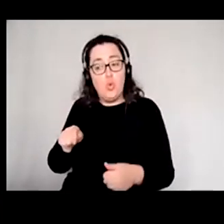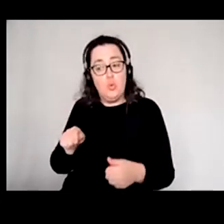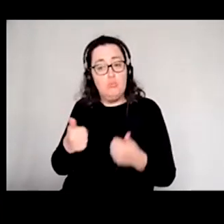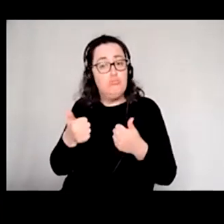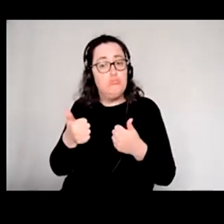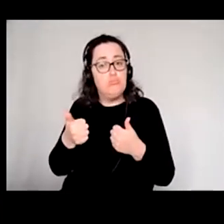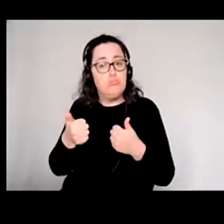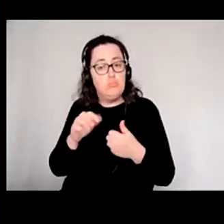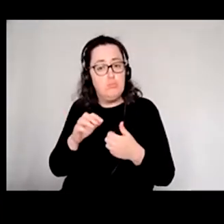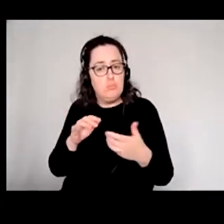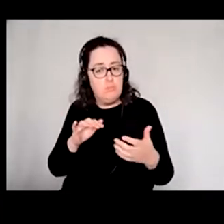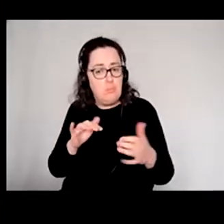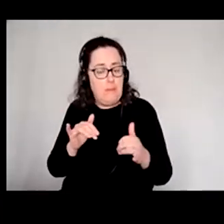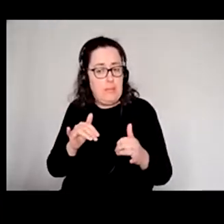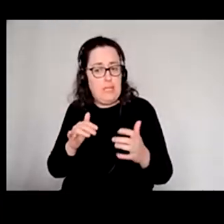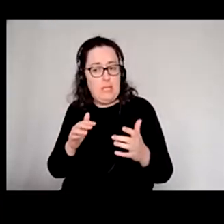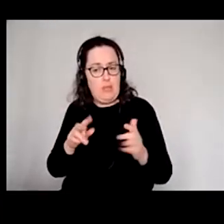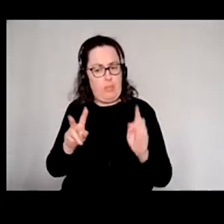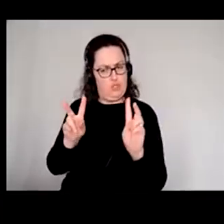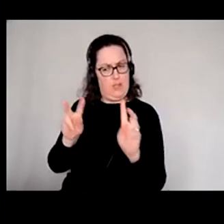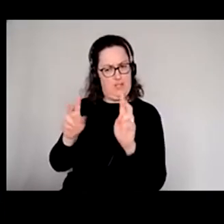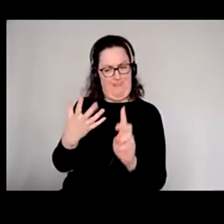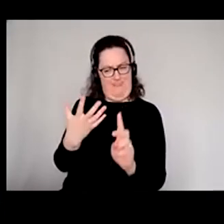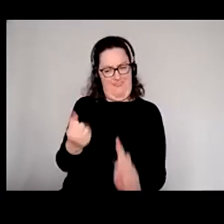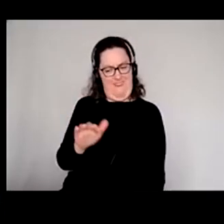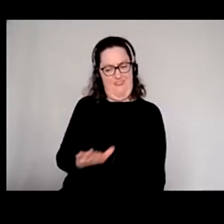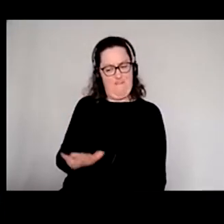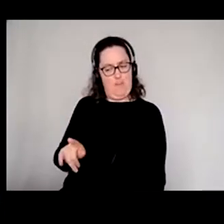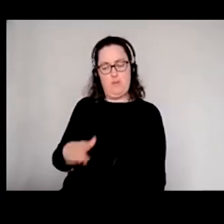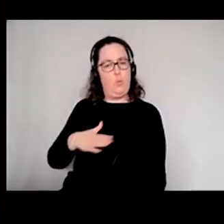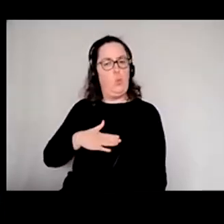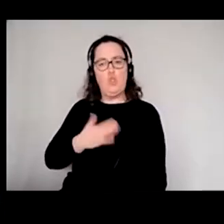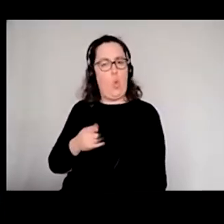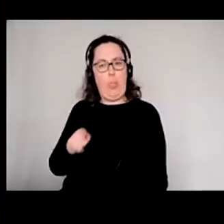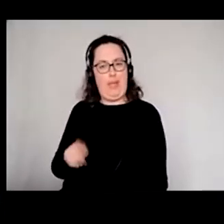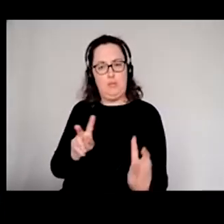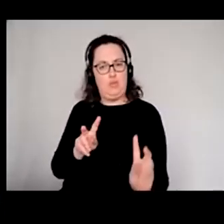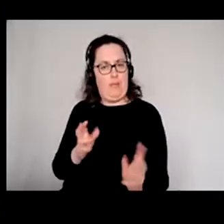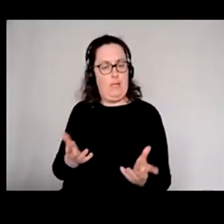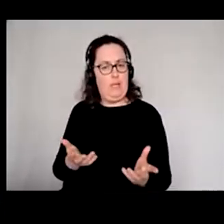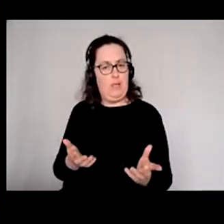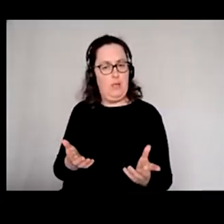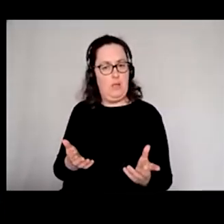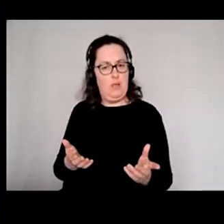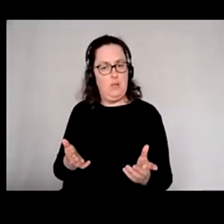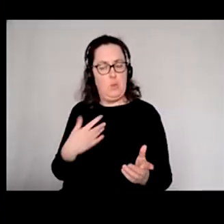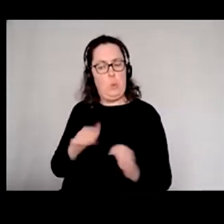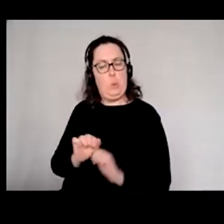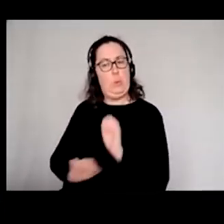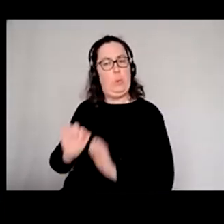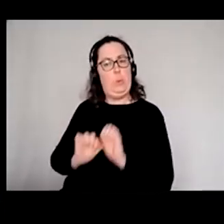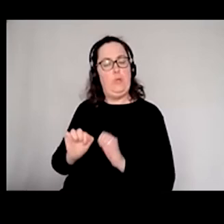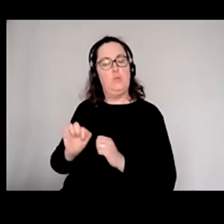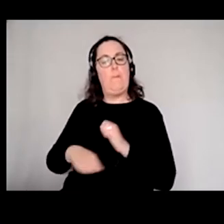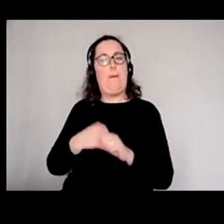may there well may be, you know, subject matter in this, but we don't really want to go down that path. So it kind of pushes you